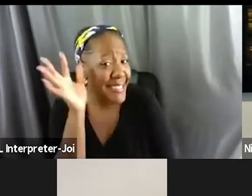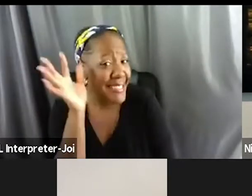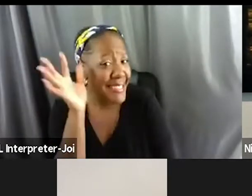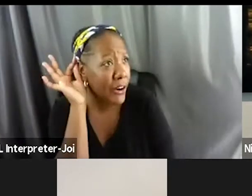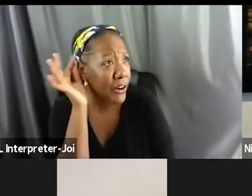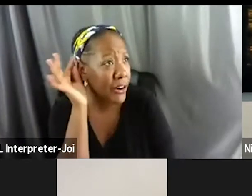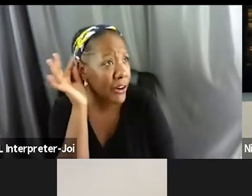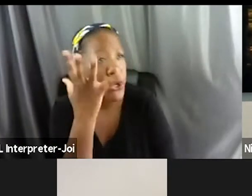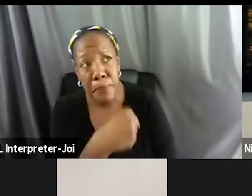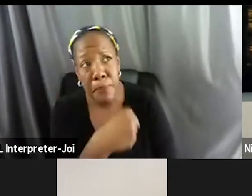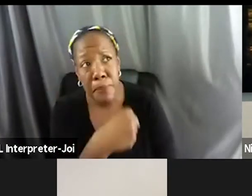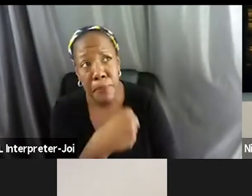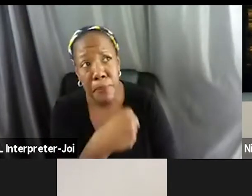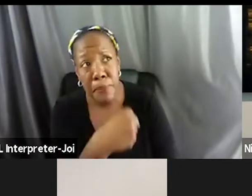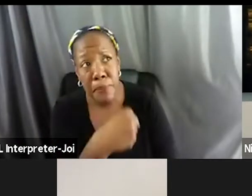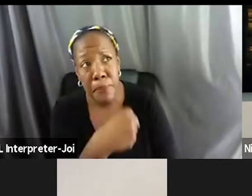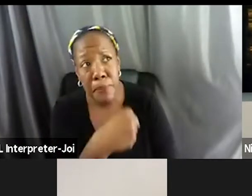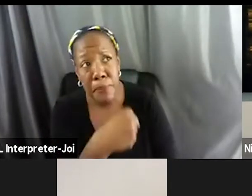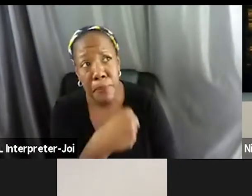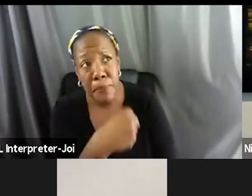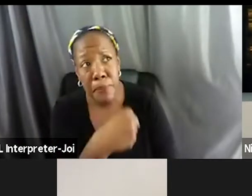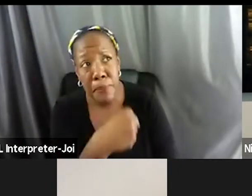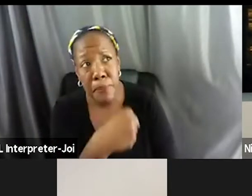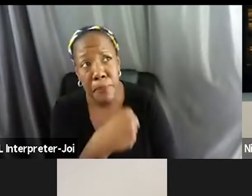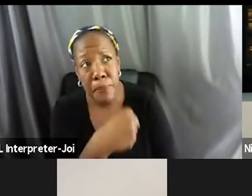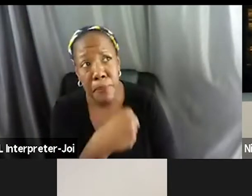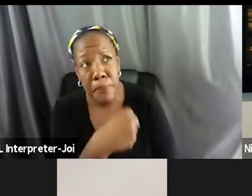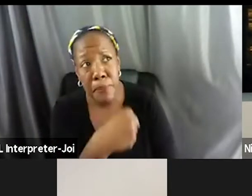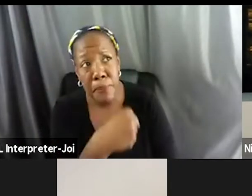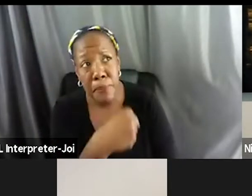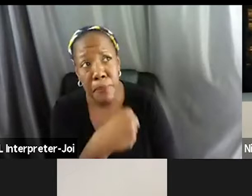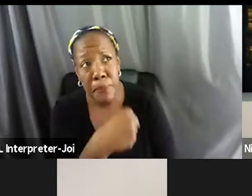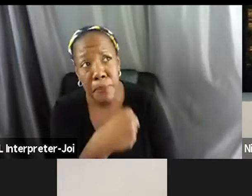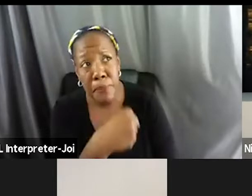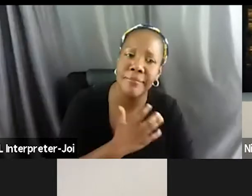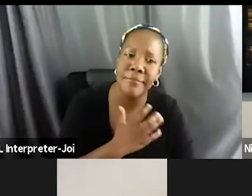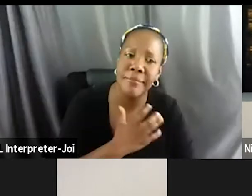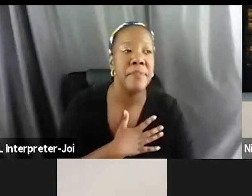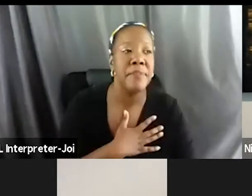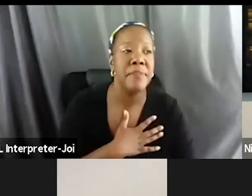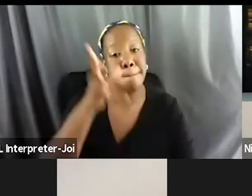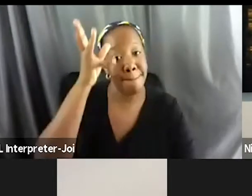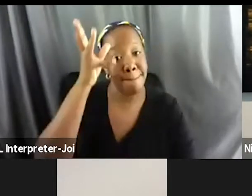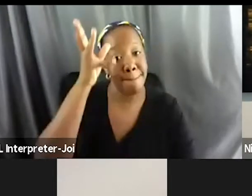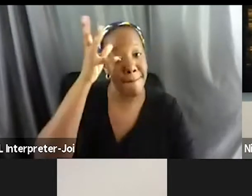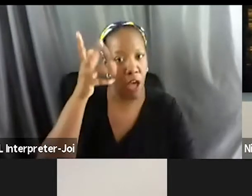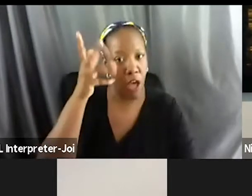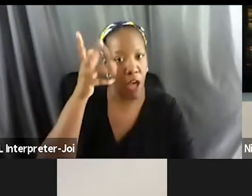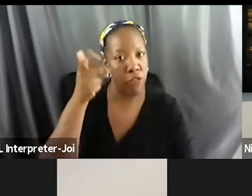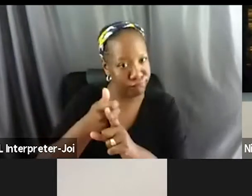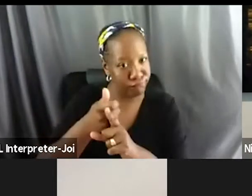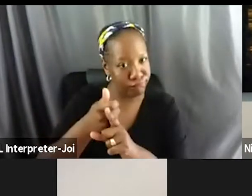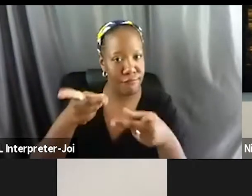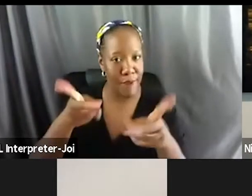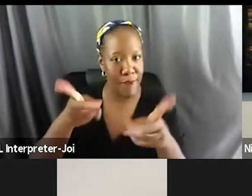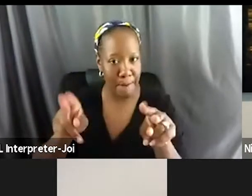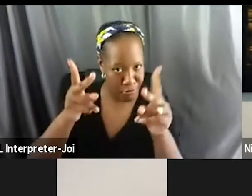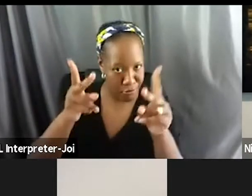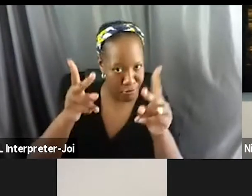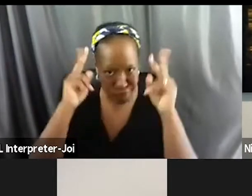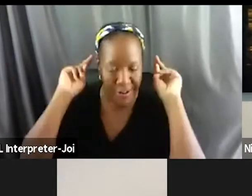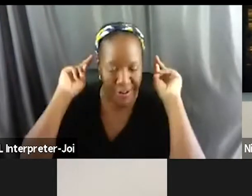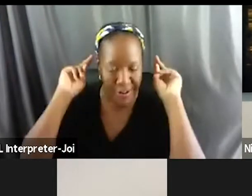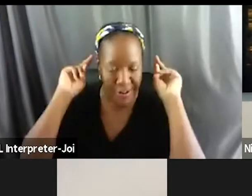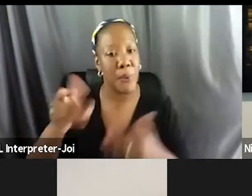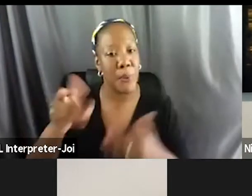it. And then I went to my father, who's a barber, and he had shaved my hair for